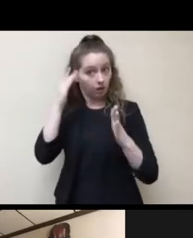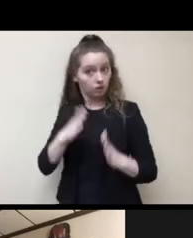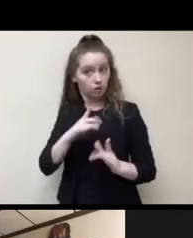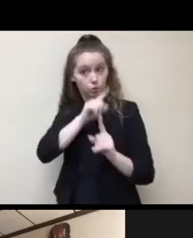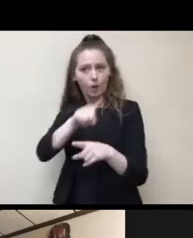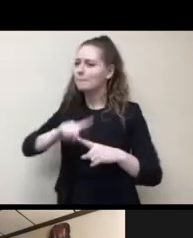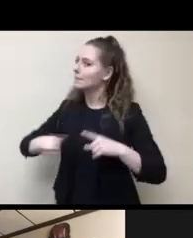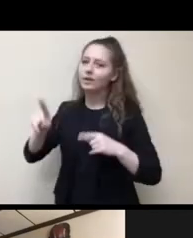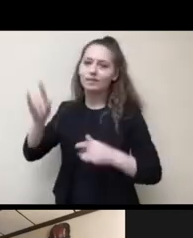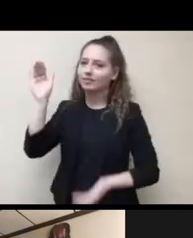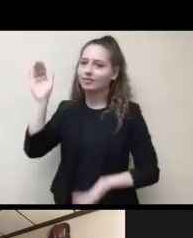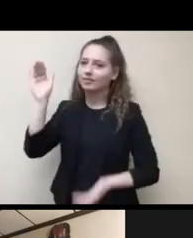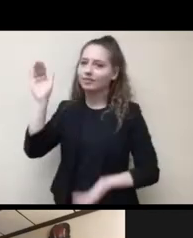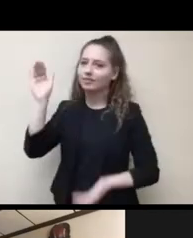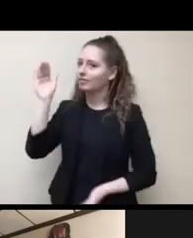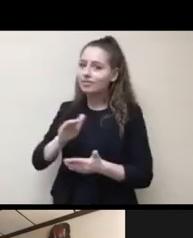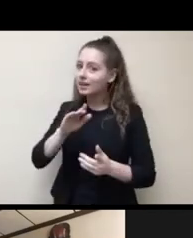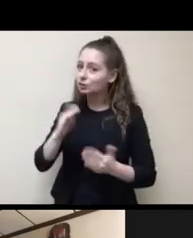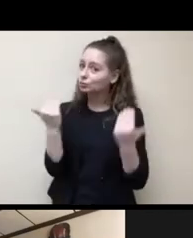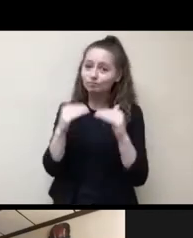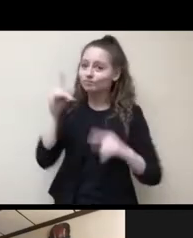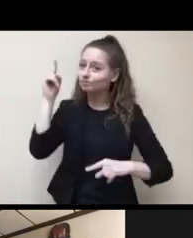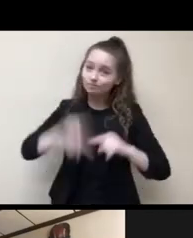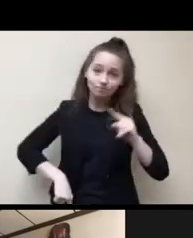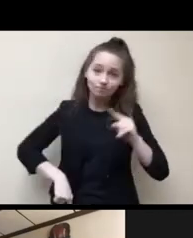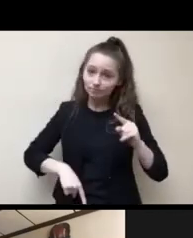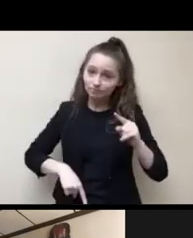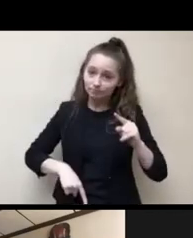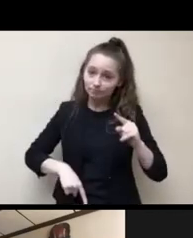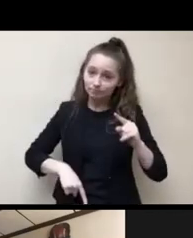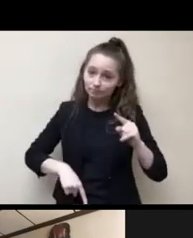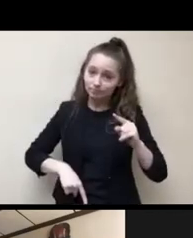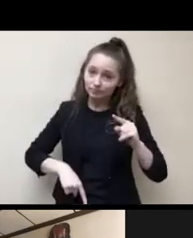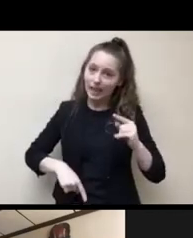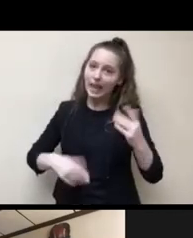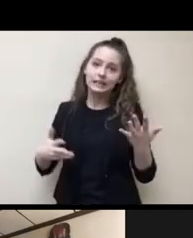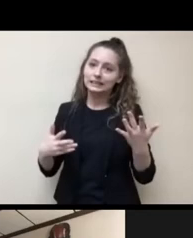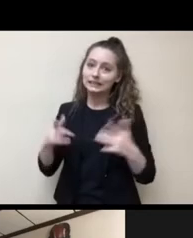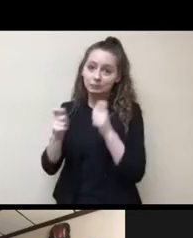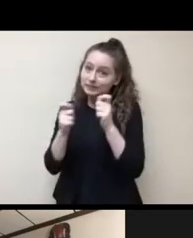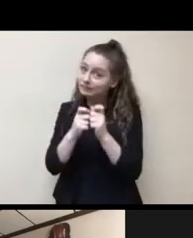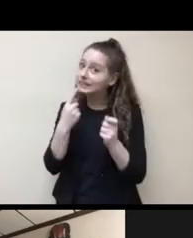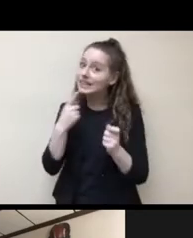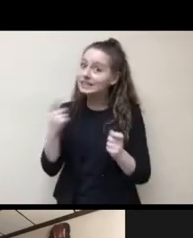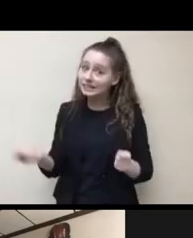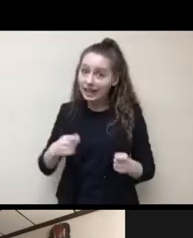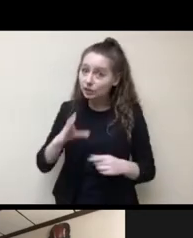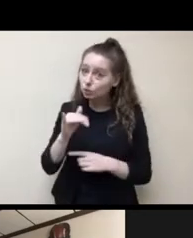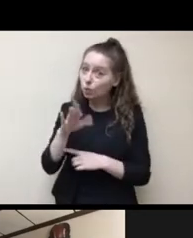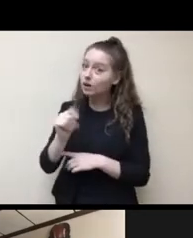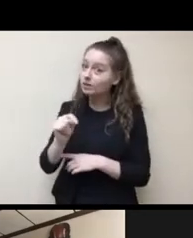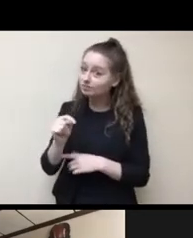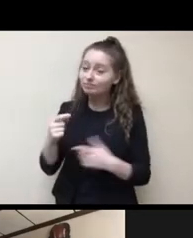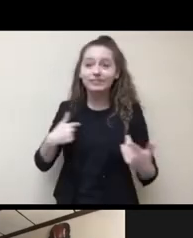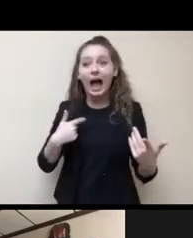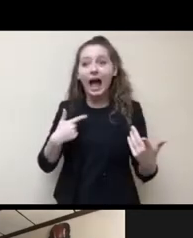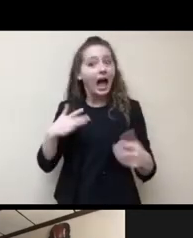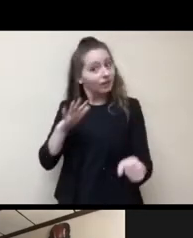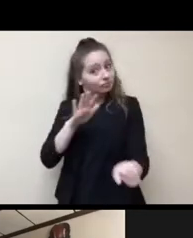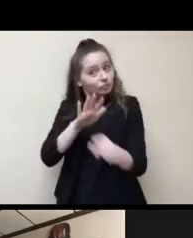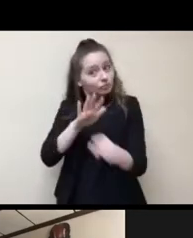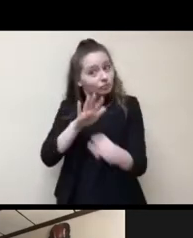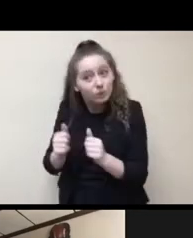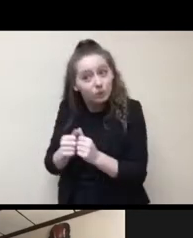less restrictive than the governor's order. And since he specifically says tennis courts, even though I totally agree with you, and I've even seen some